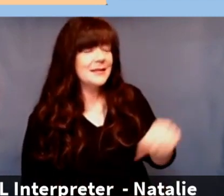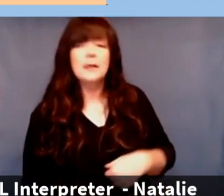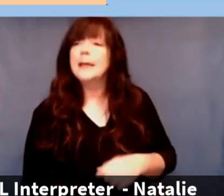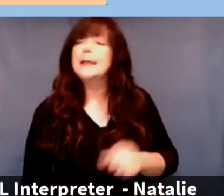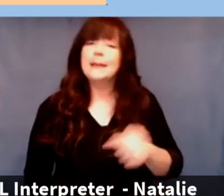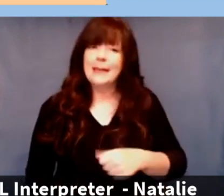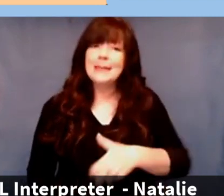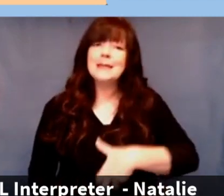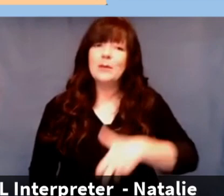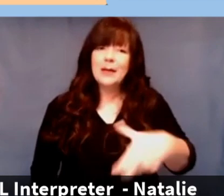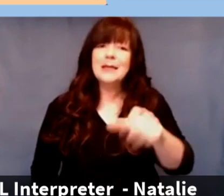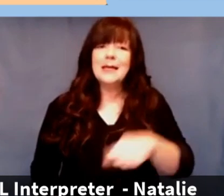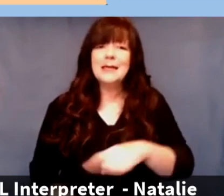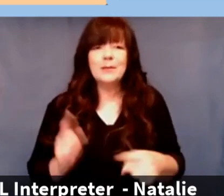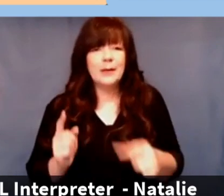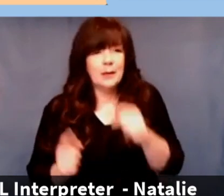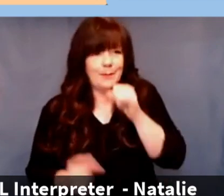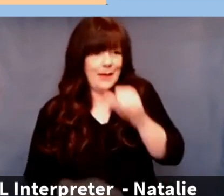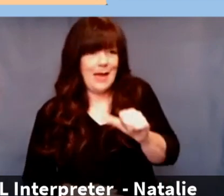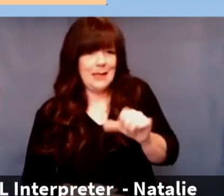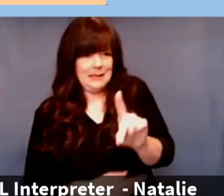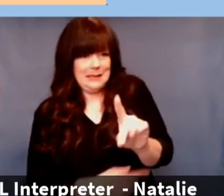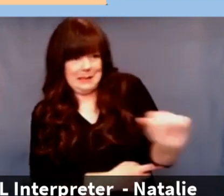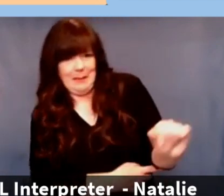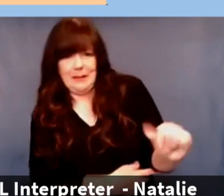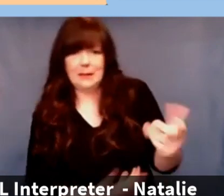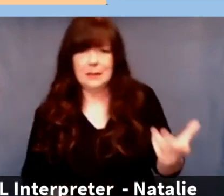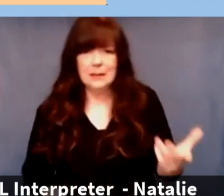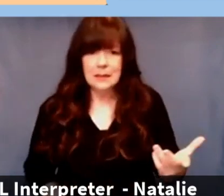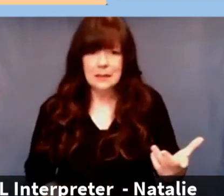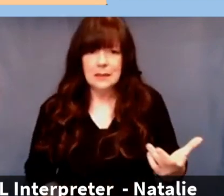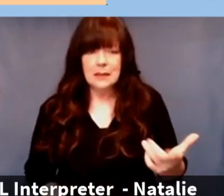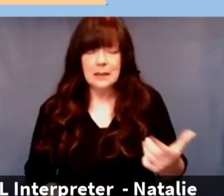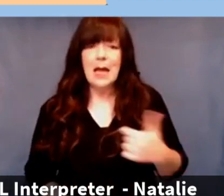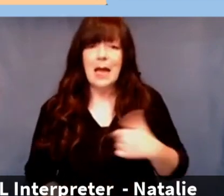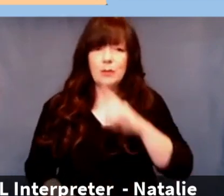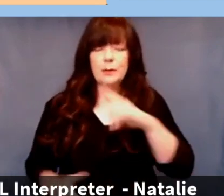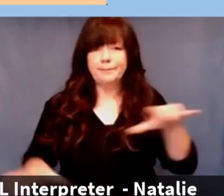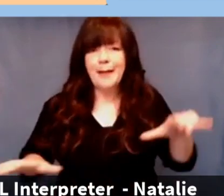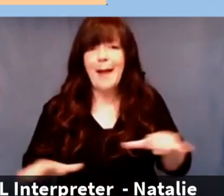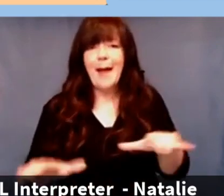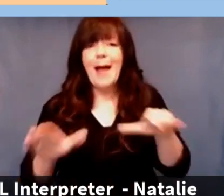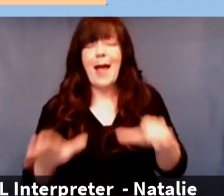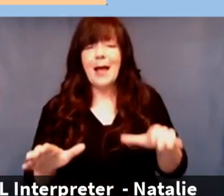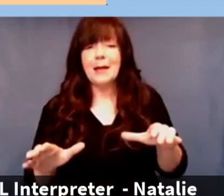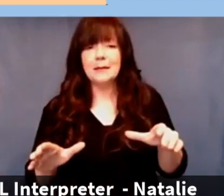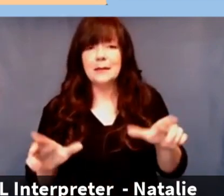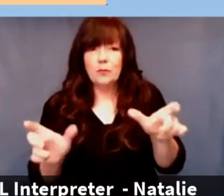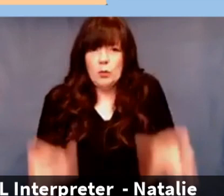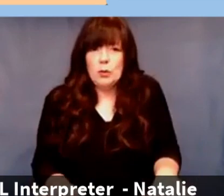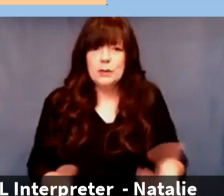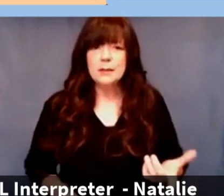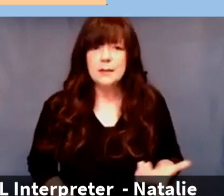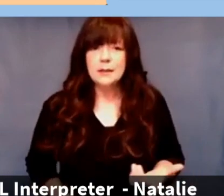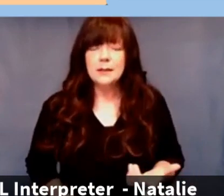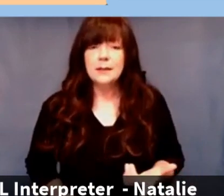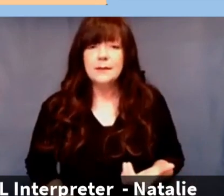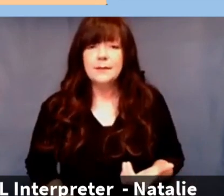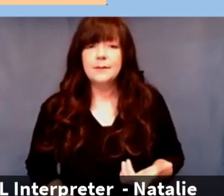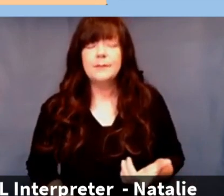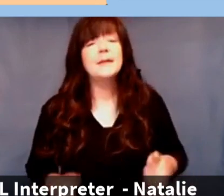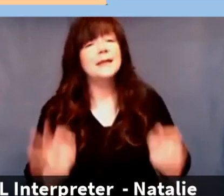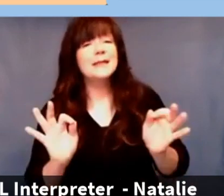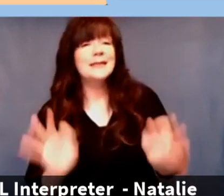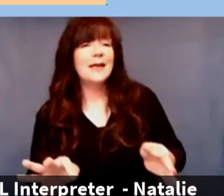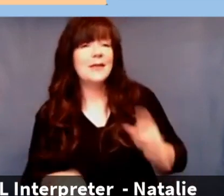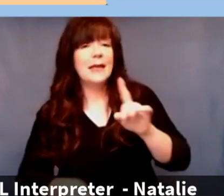But I mean, like, you're not disabled. You're True. Like, I'm a very active person. So, like, I definitely